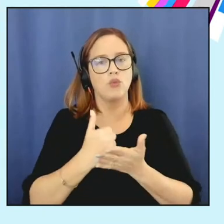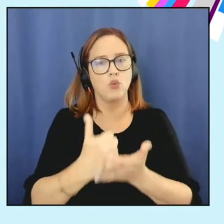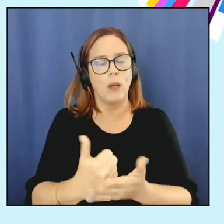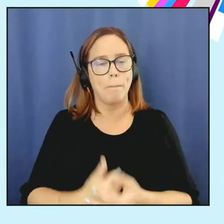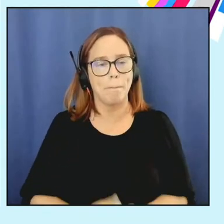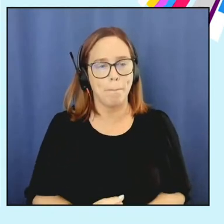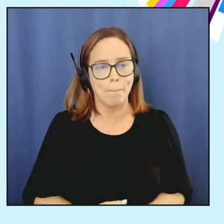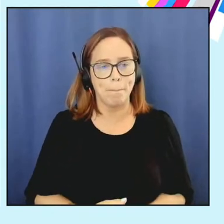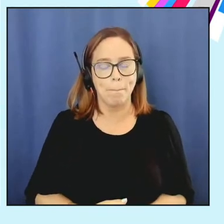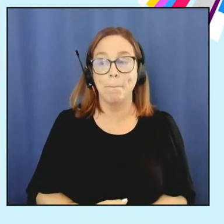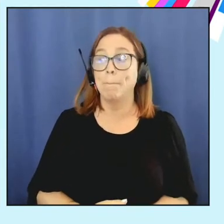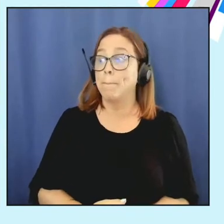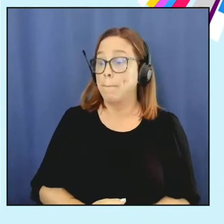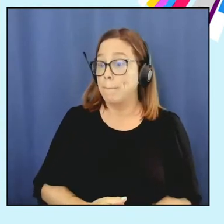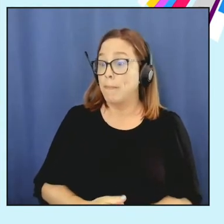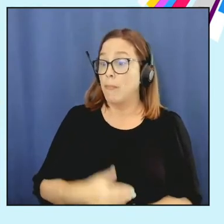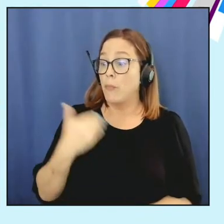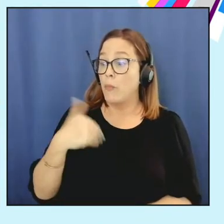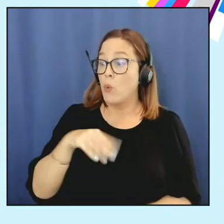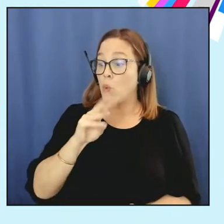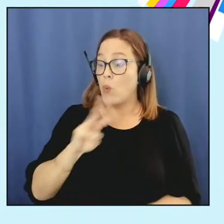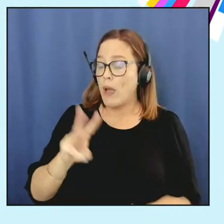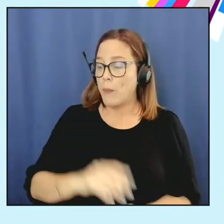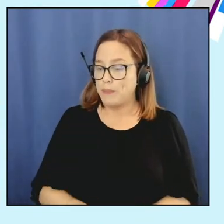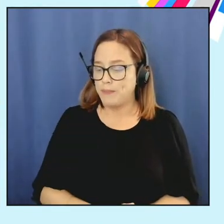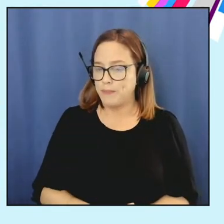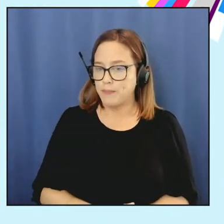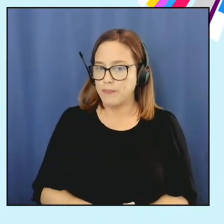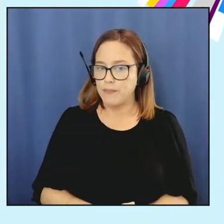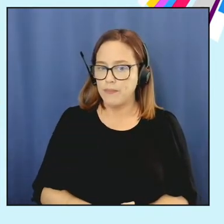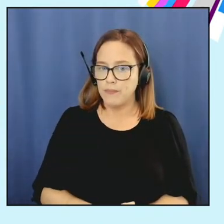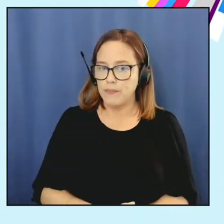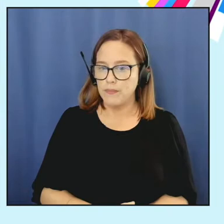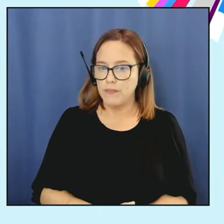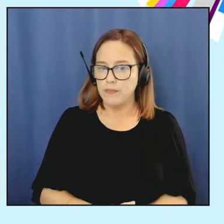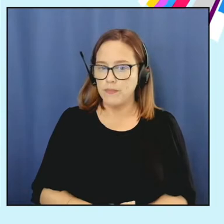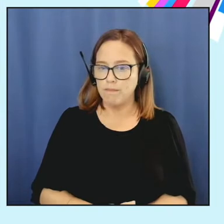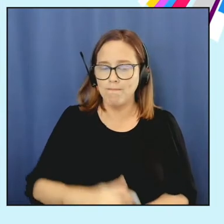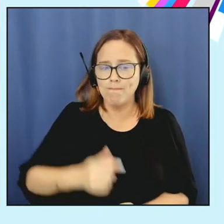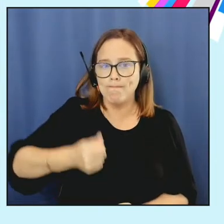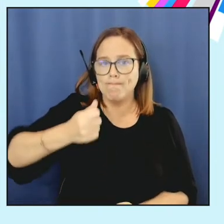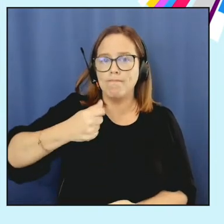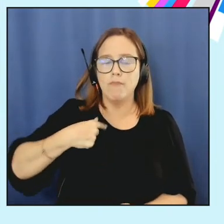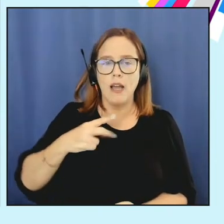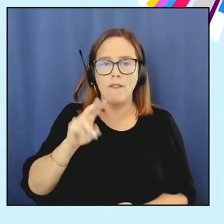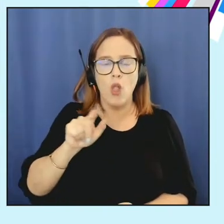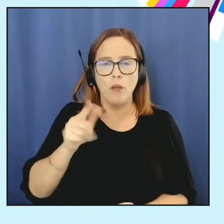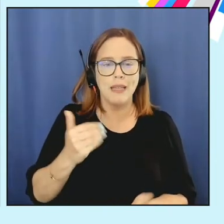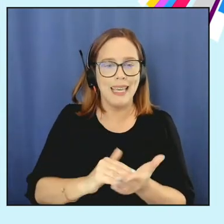Wow, so if I could be amplified again, if that's okay.